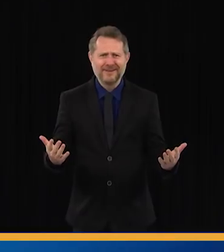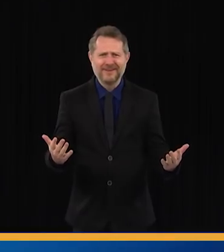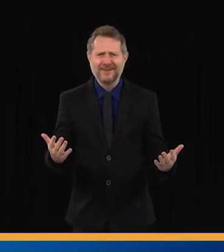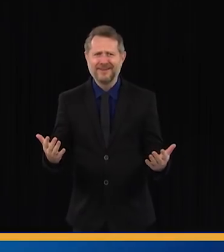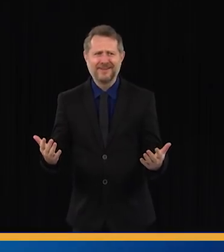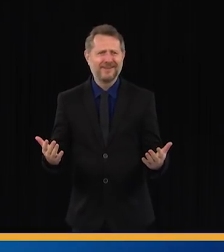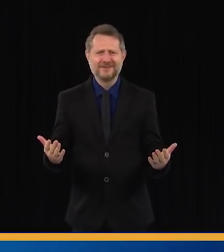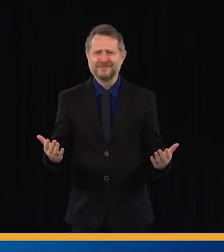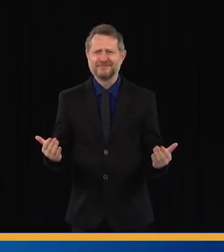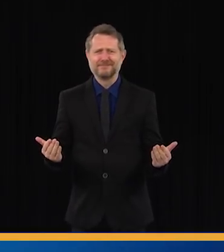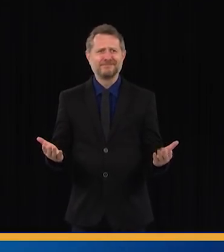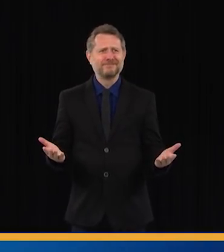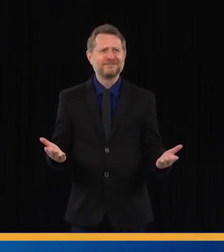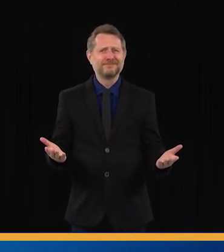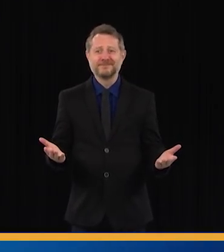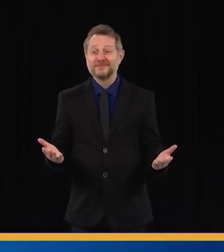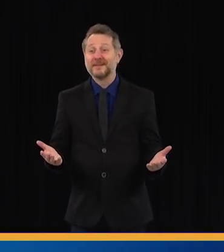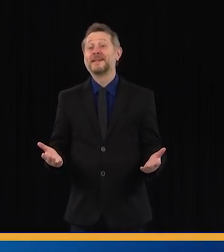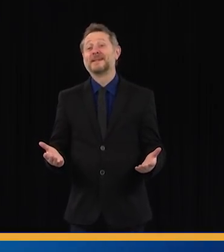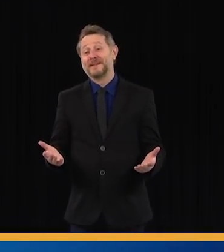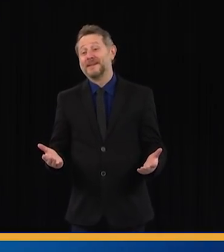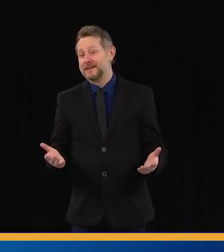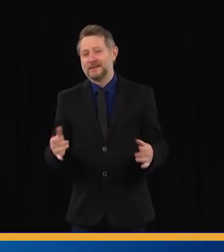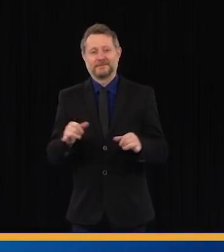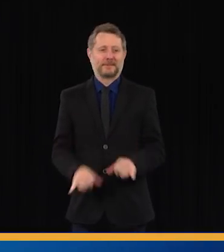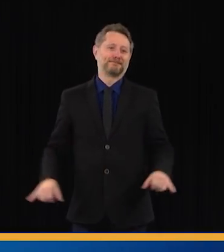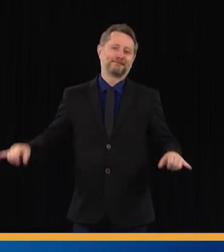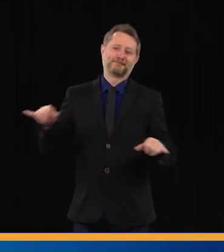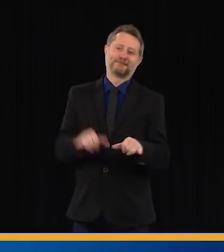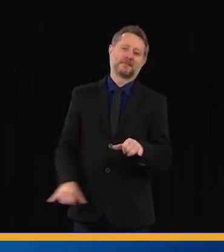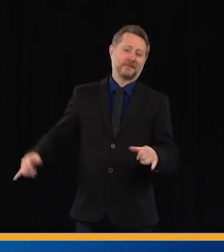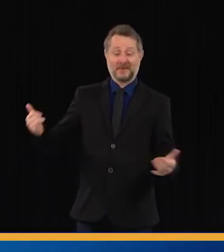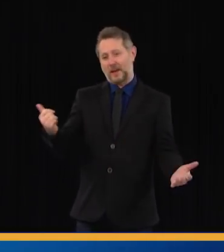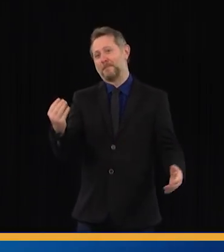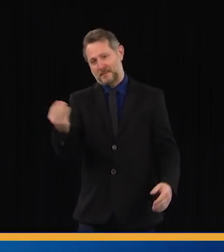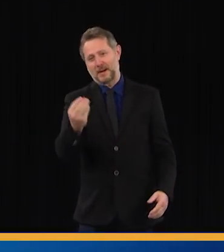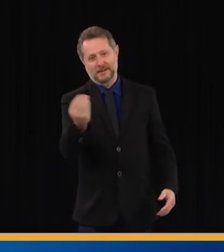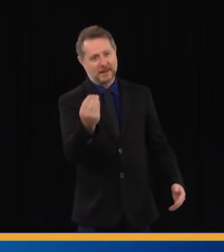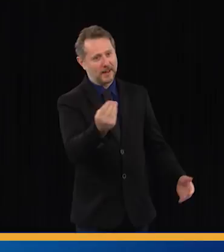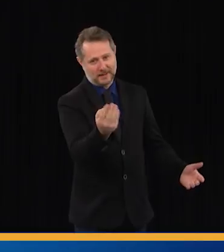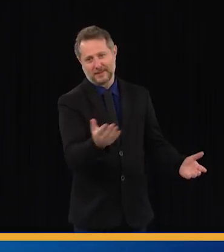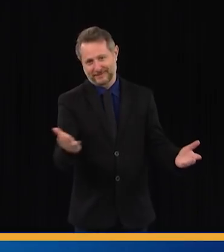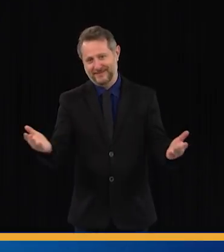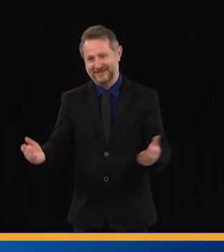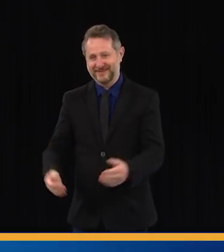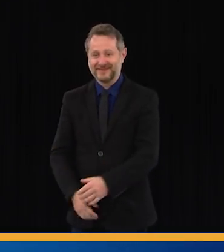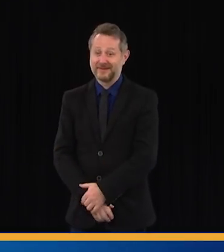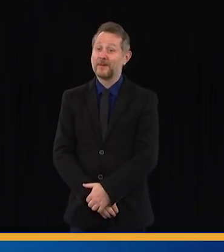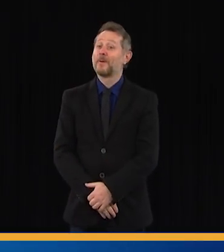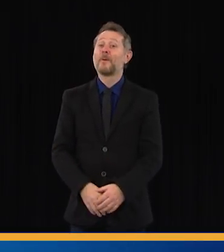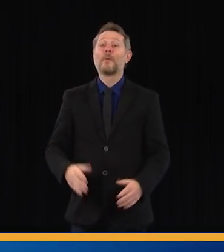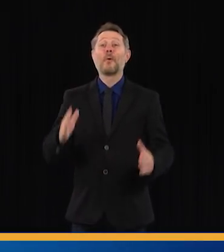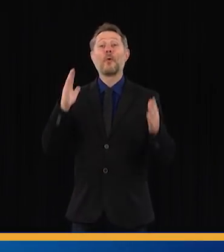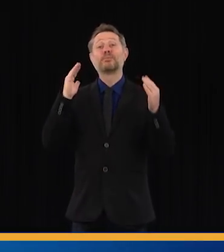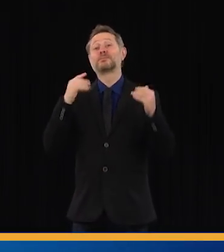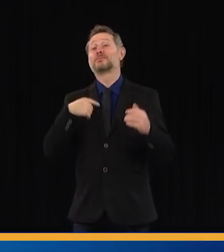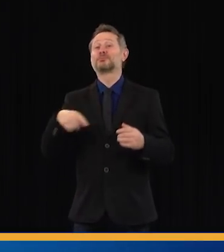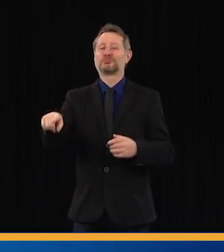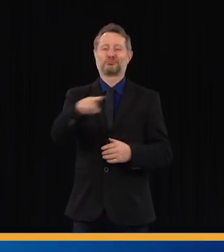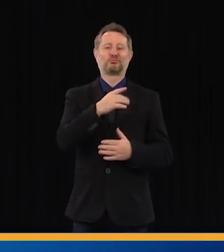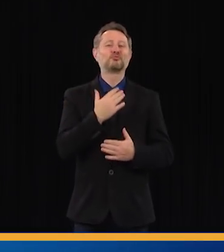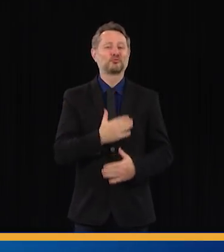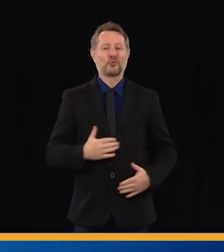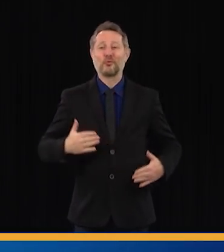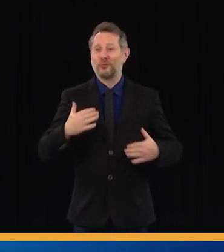It's a day that ends in Y. That's what day it is. It's Monday. I hope people enjoyed the best they could this